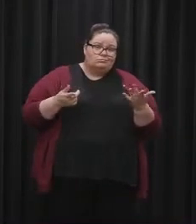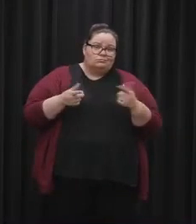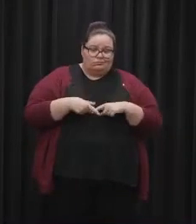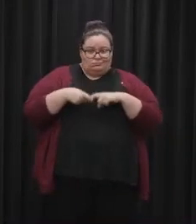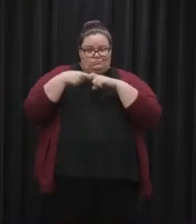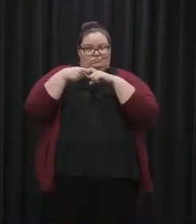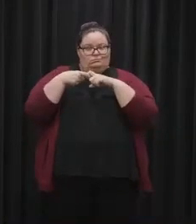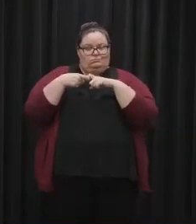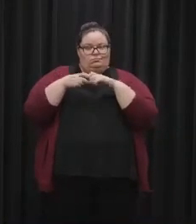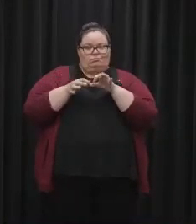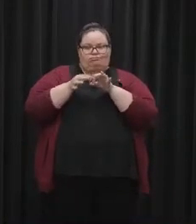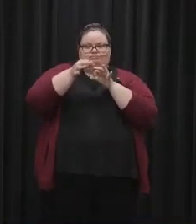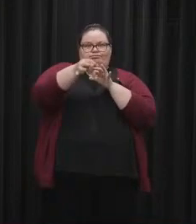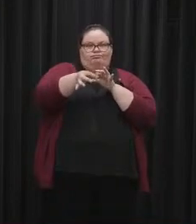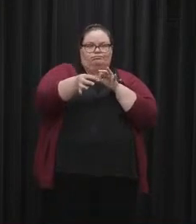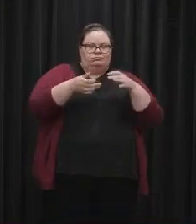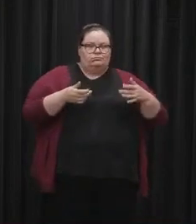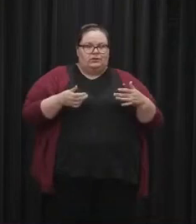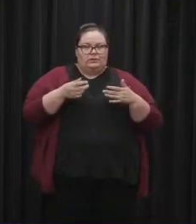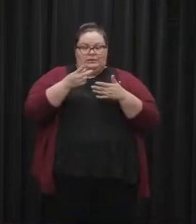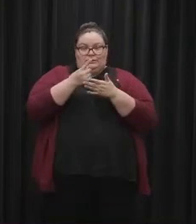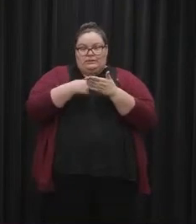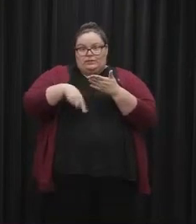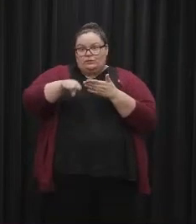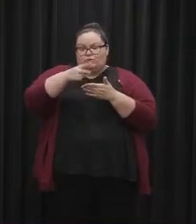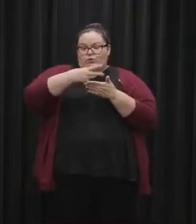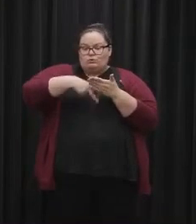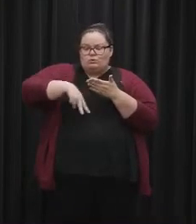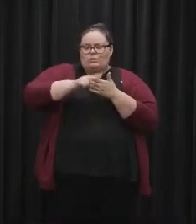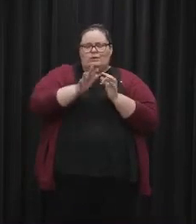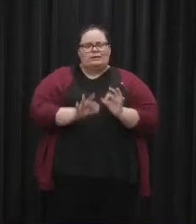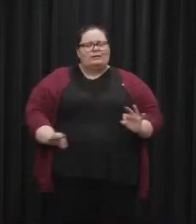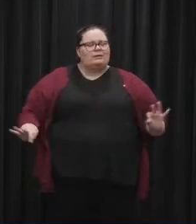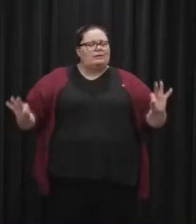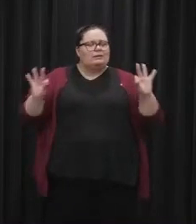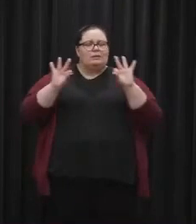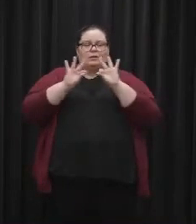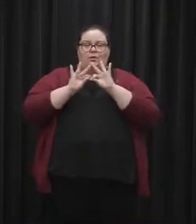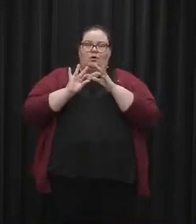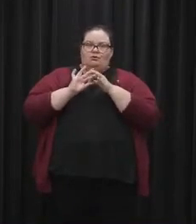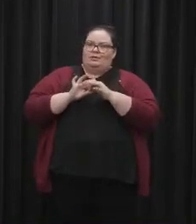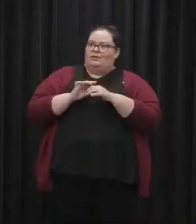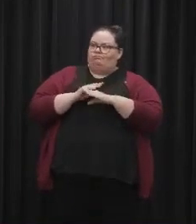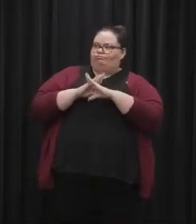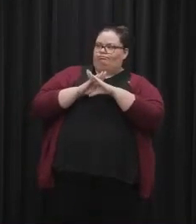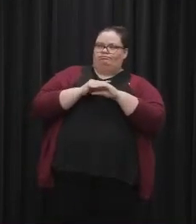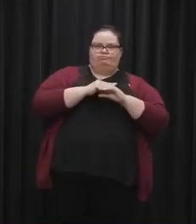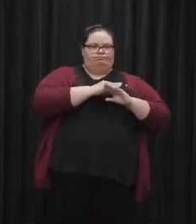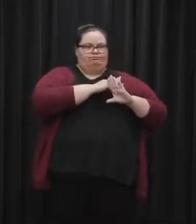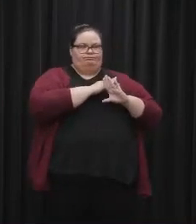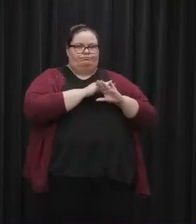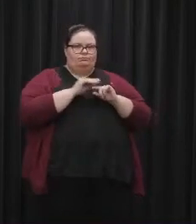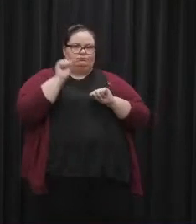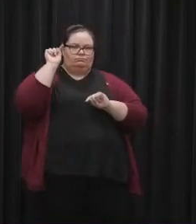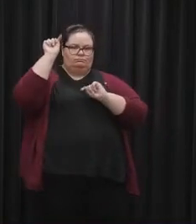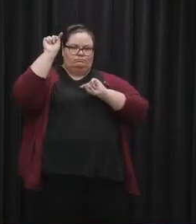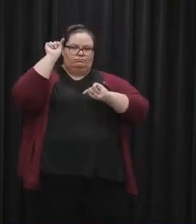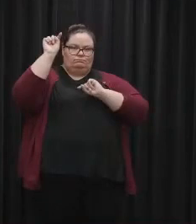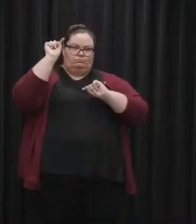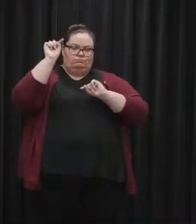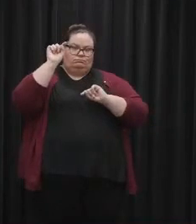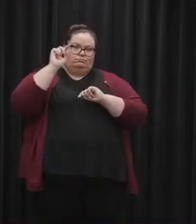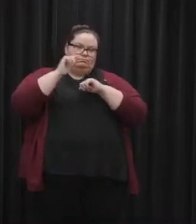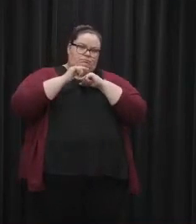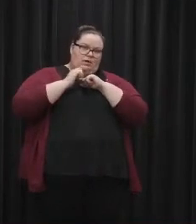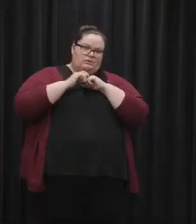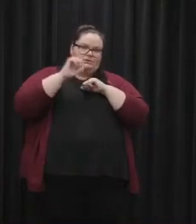Push events back to a later date. The next 2 weeks are going to be critical in fighting back against these two outbreaks in zones